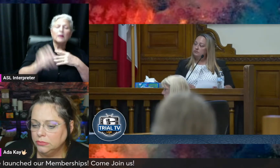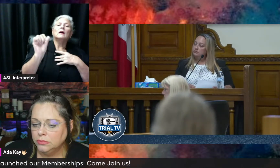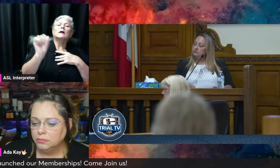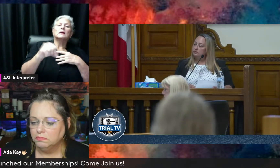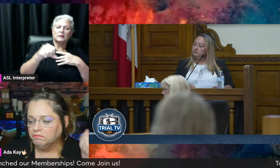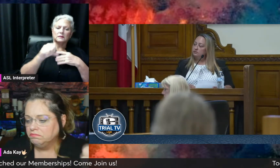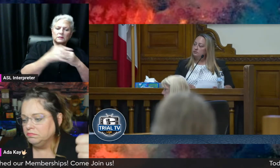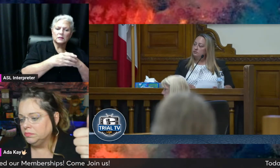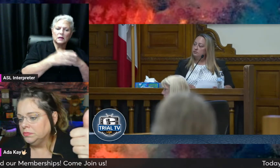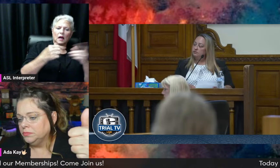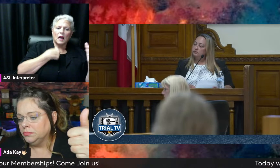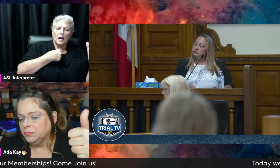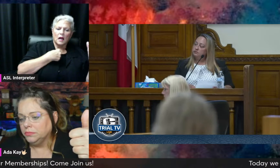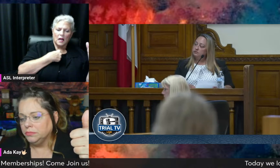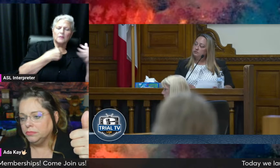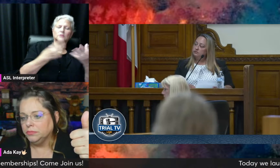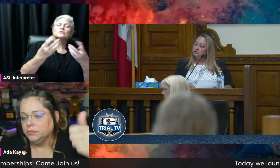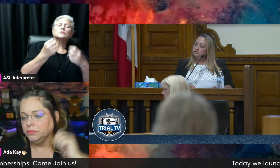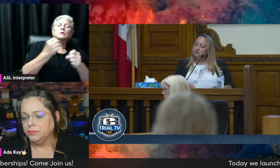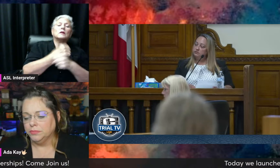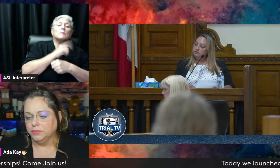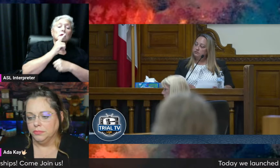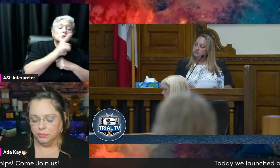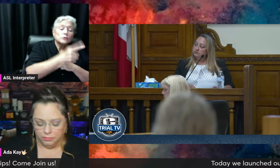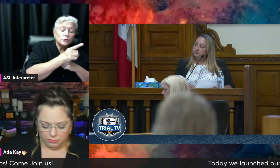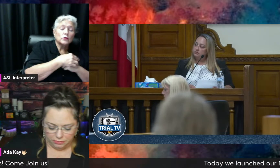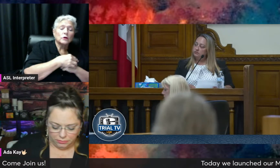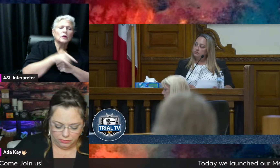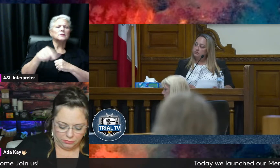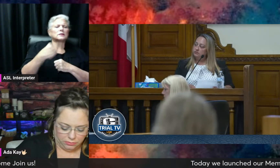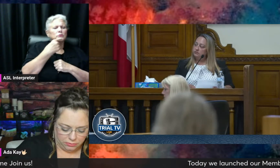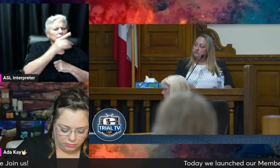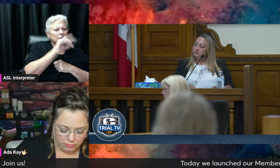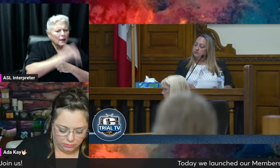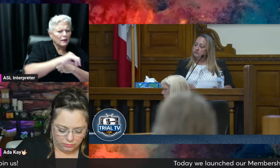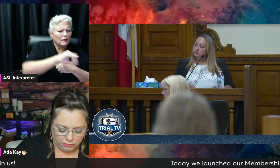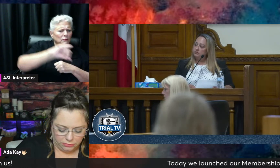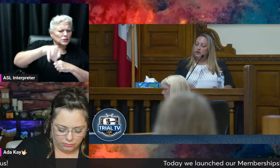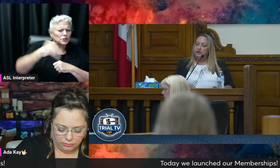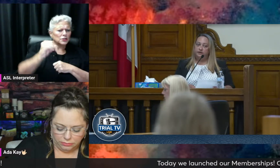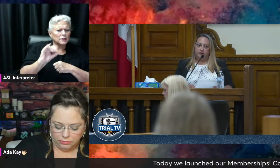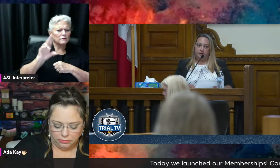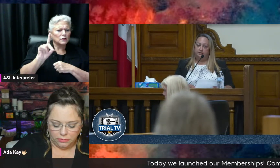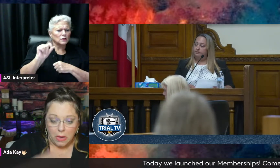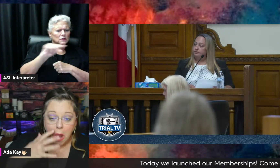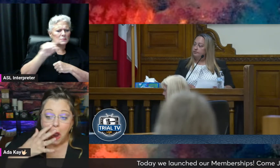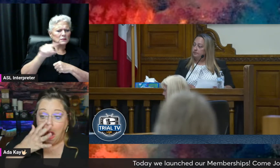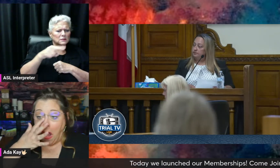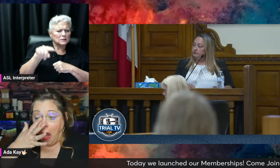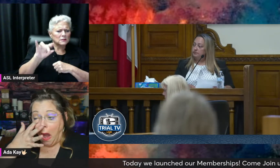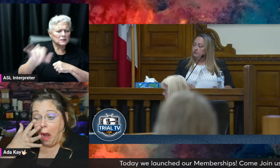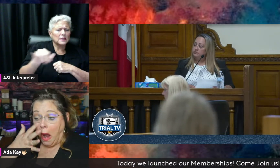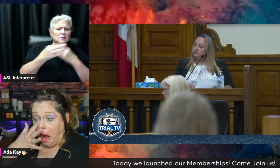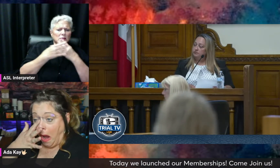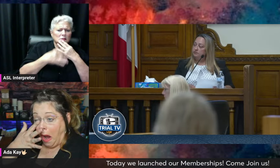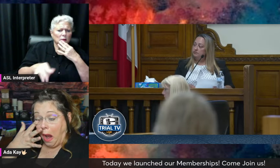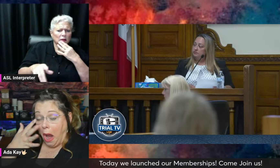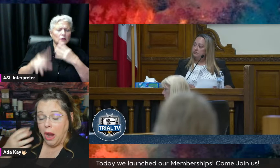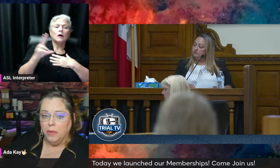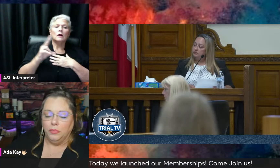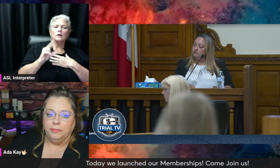I just want to make sure that I heard you correctly. Did you say that that was Jennifer Dazey's blood? I did not.